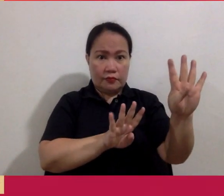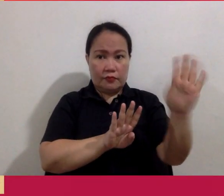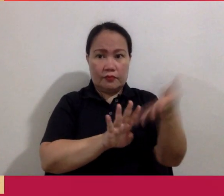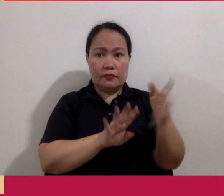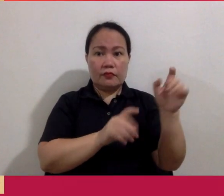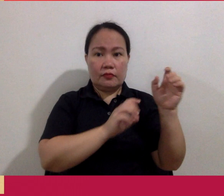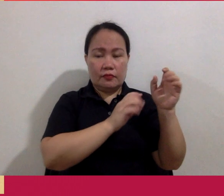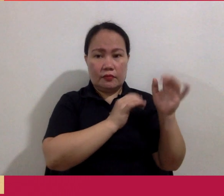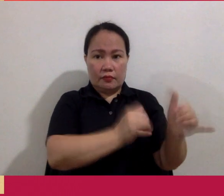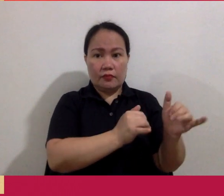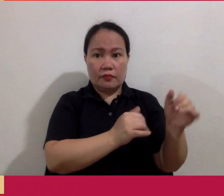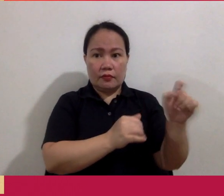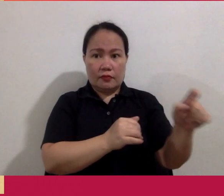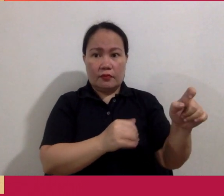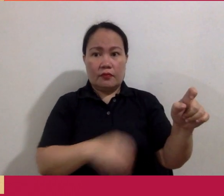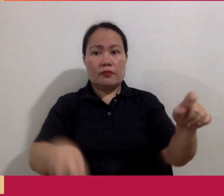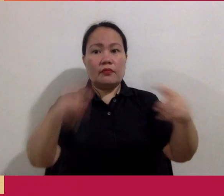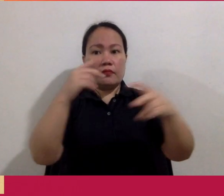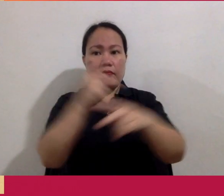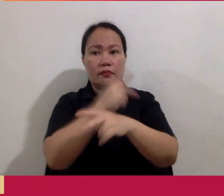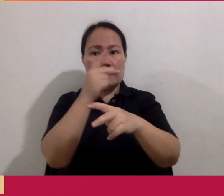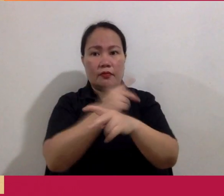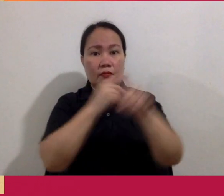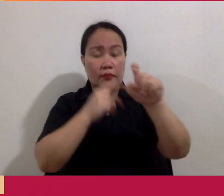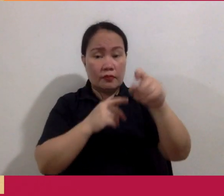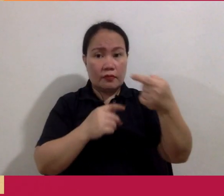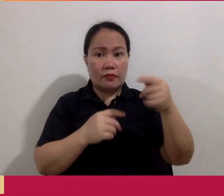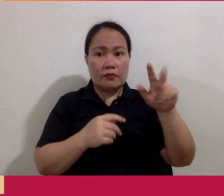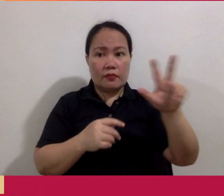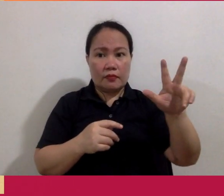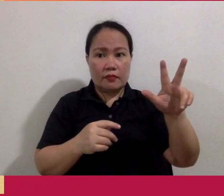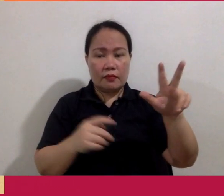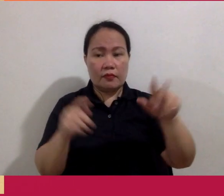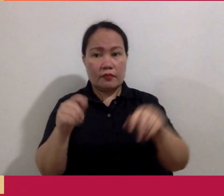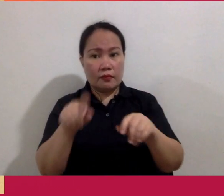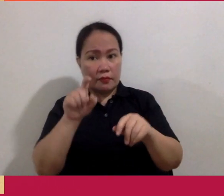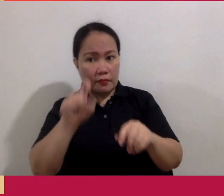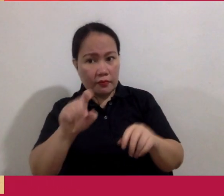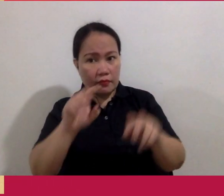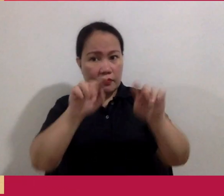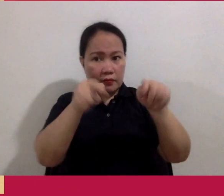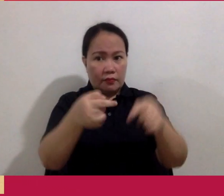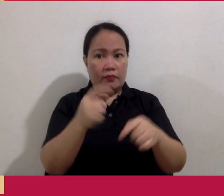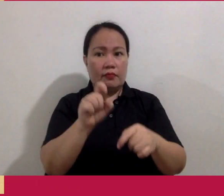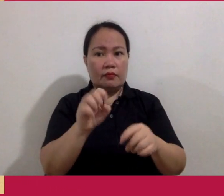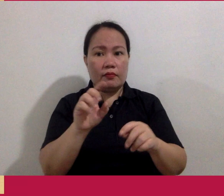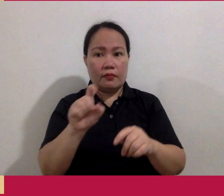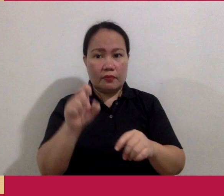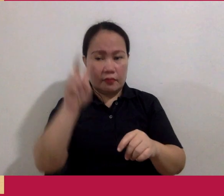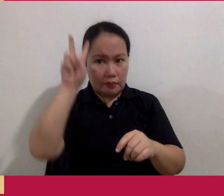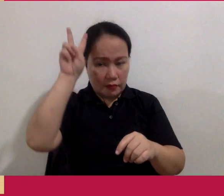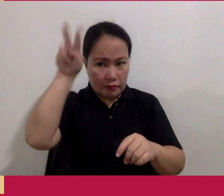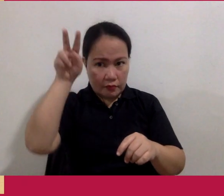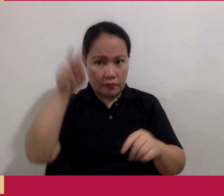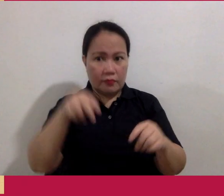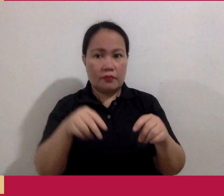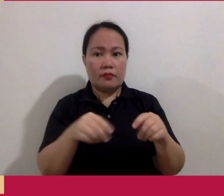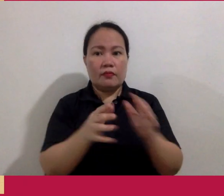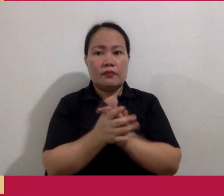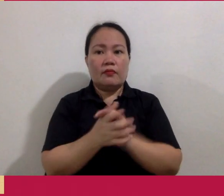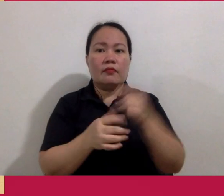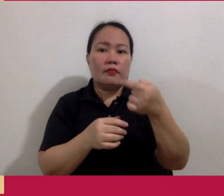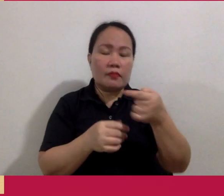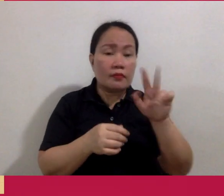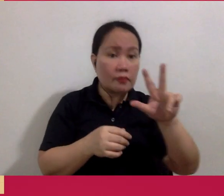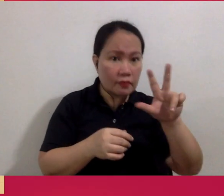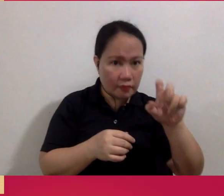makakancel natin si 4. May iwan si x times x minus 3. And x times x minus 3, the answer is